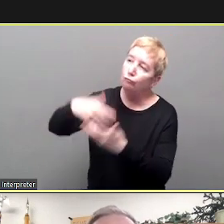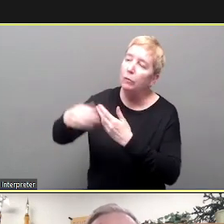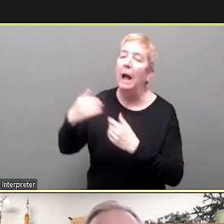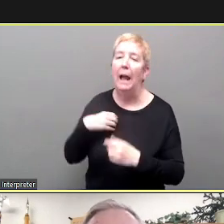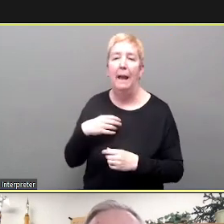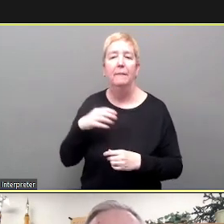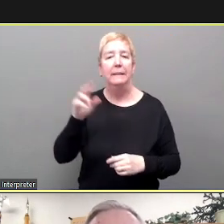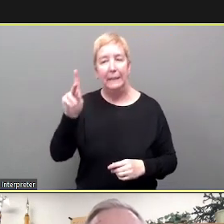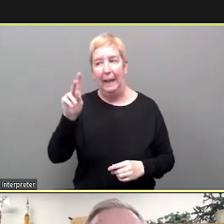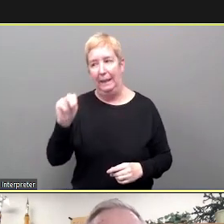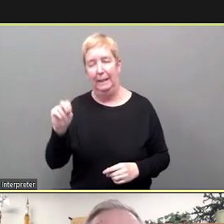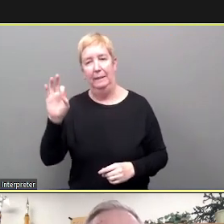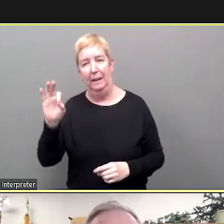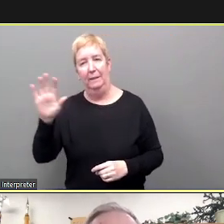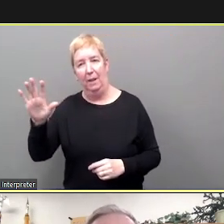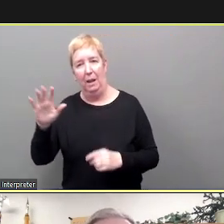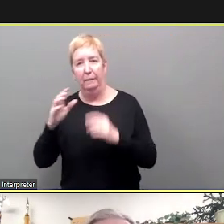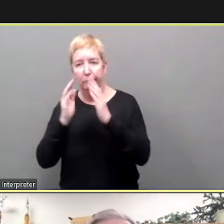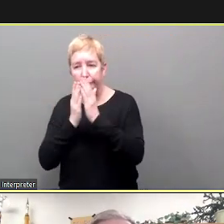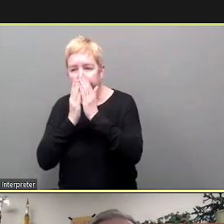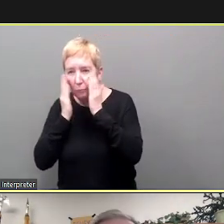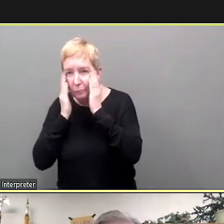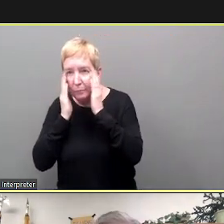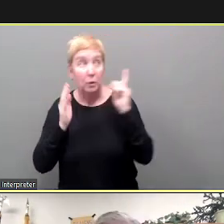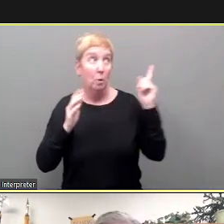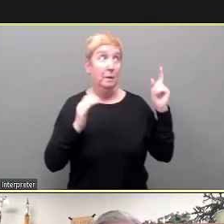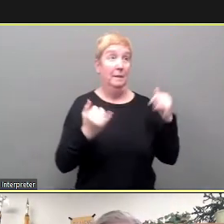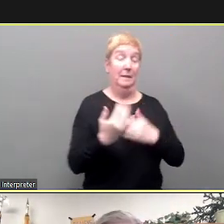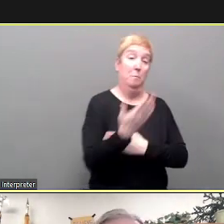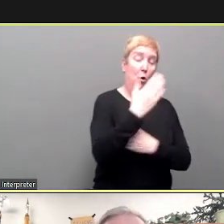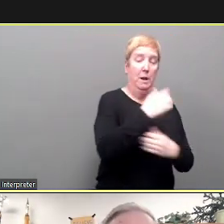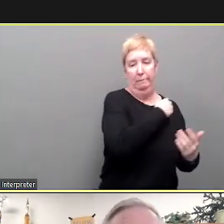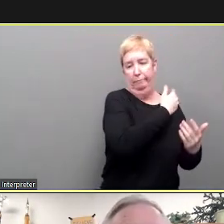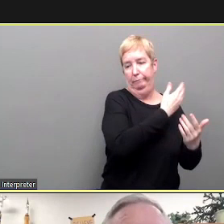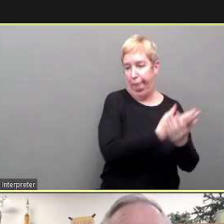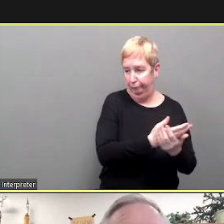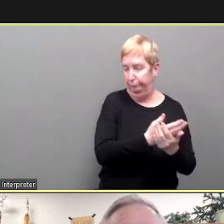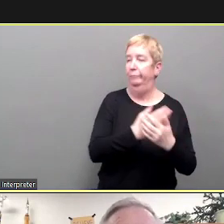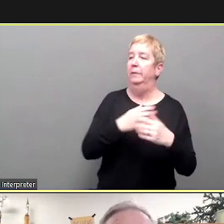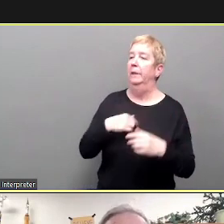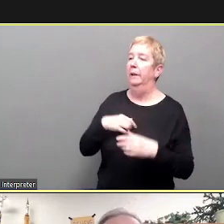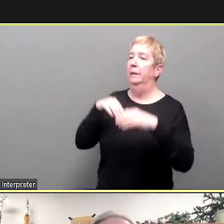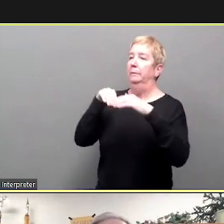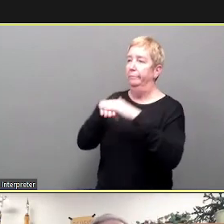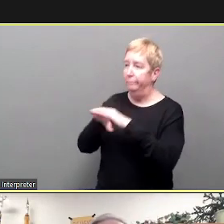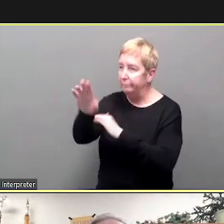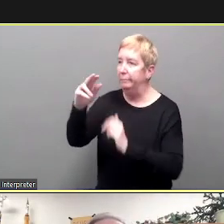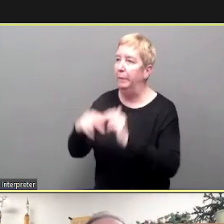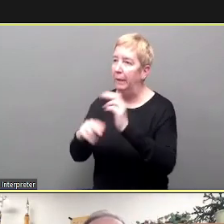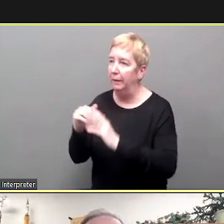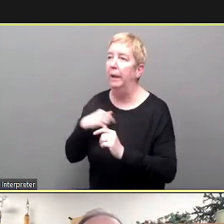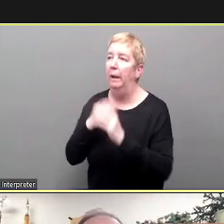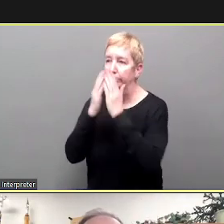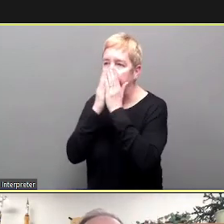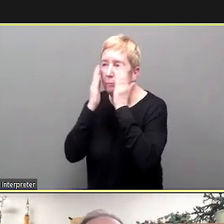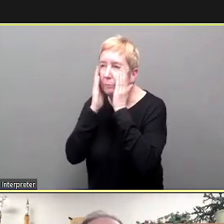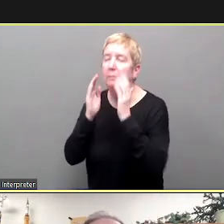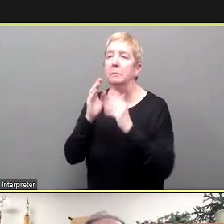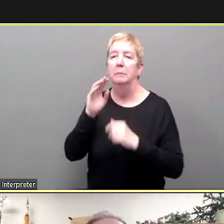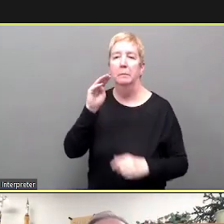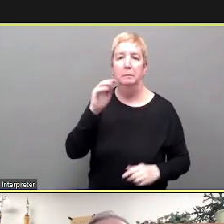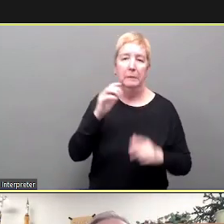like I get here at 6:45 in the morning. I throw it on and run up to my office here at DOH, or the other one at